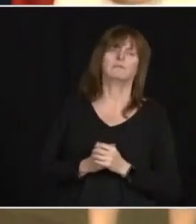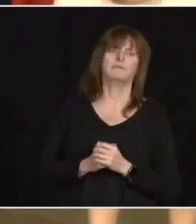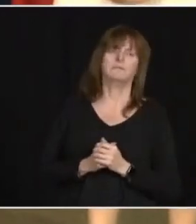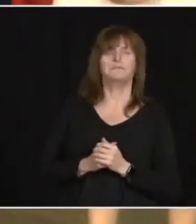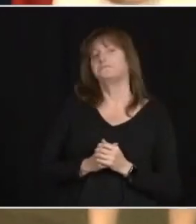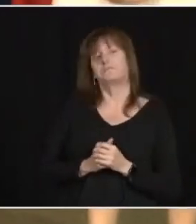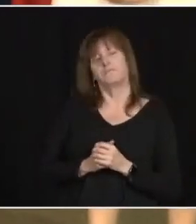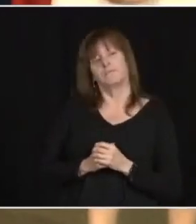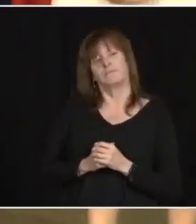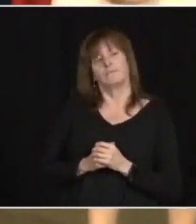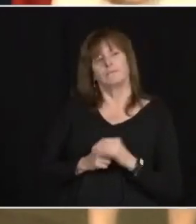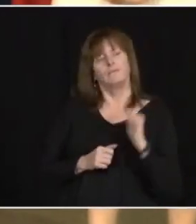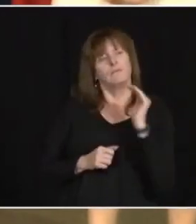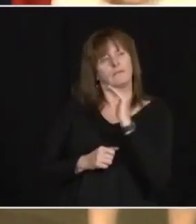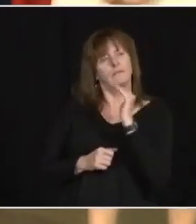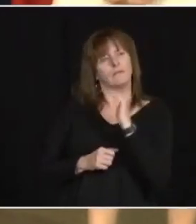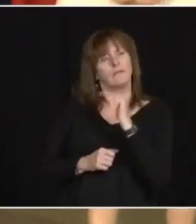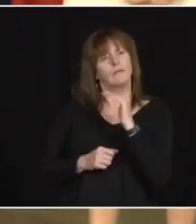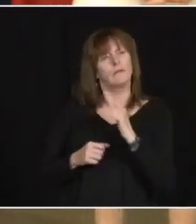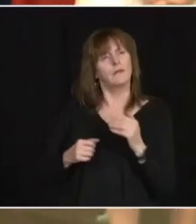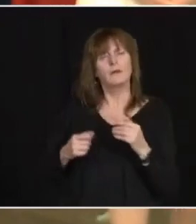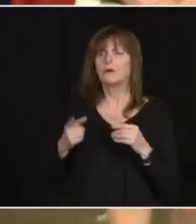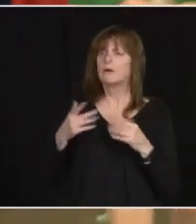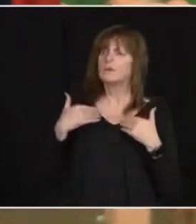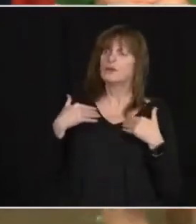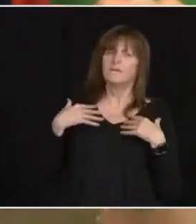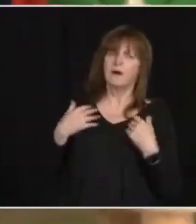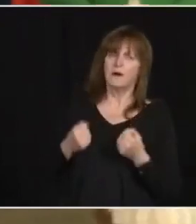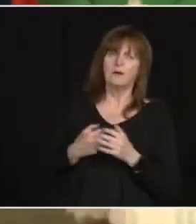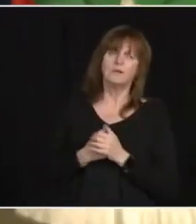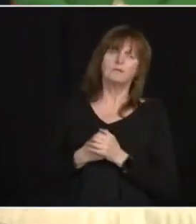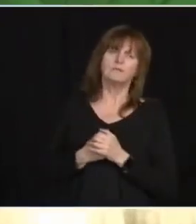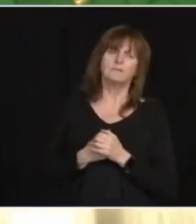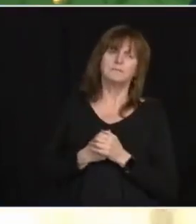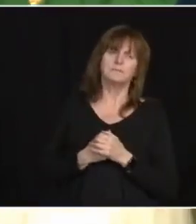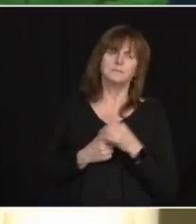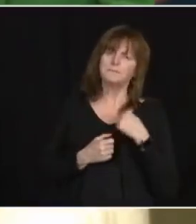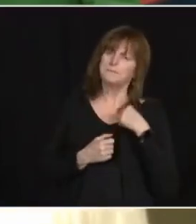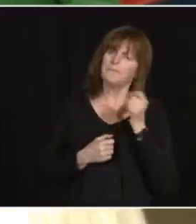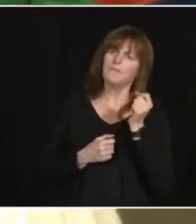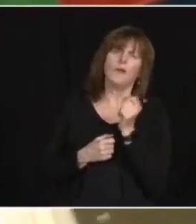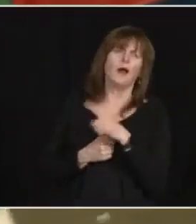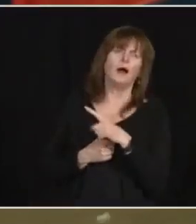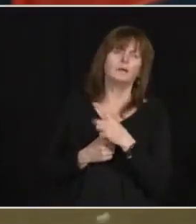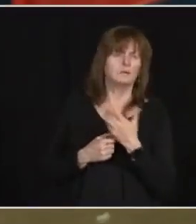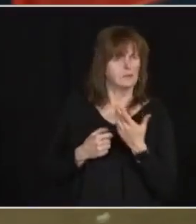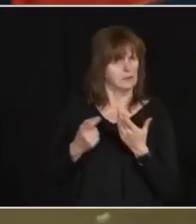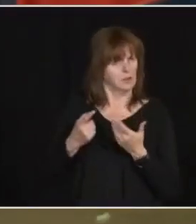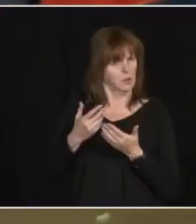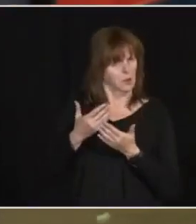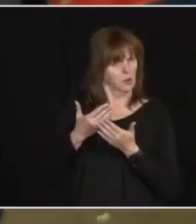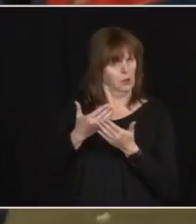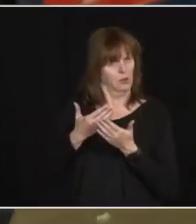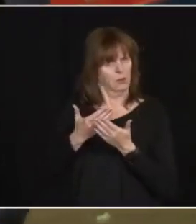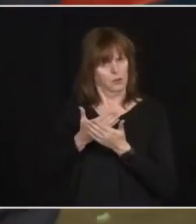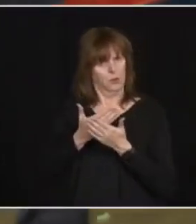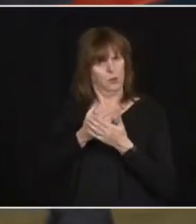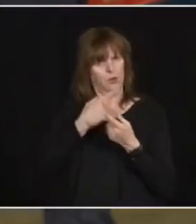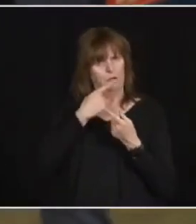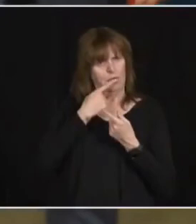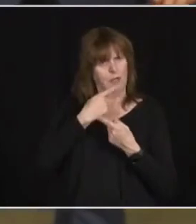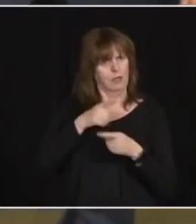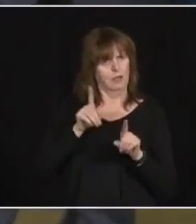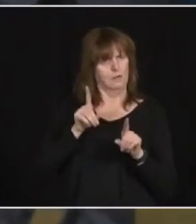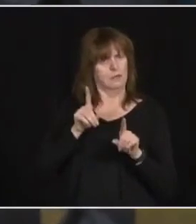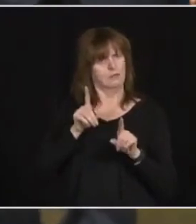Hi, Mr. Elliott. I wanted to ask you about the new directive today on stopping transfers from hospitals